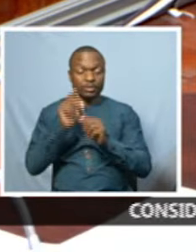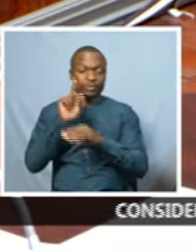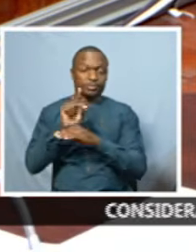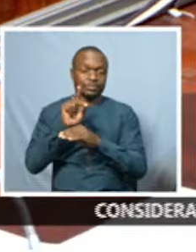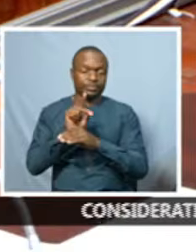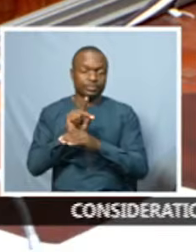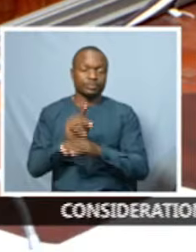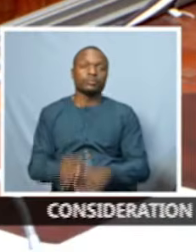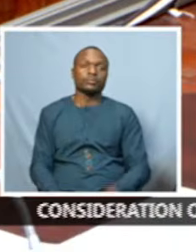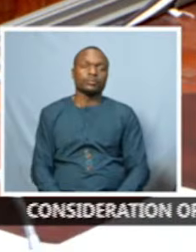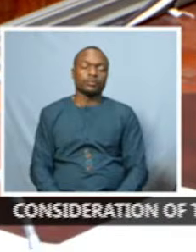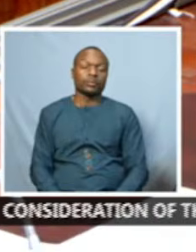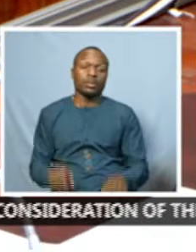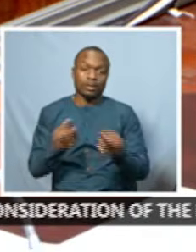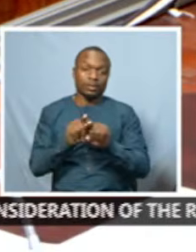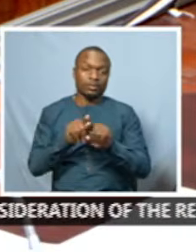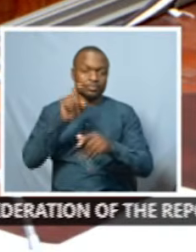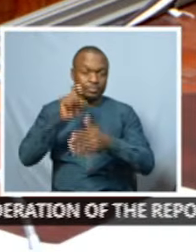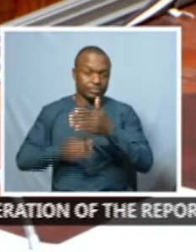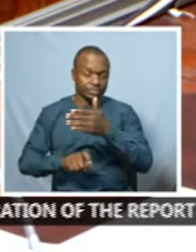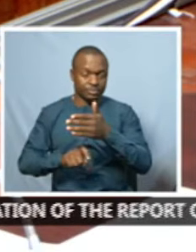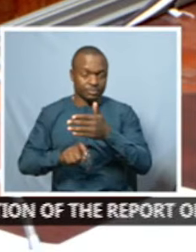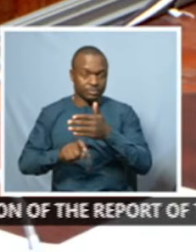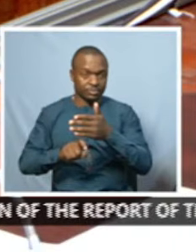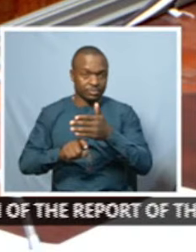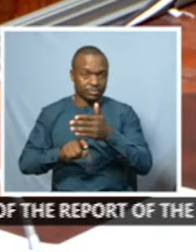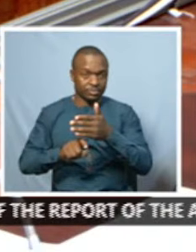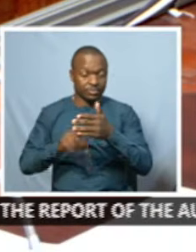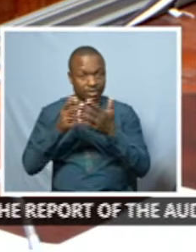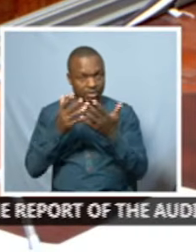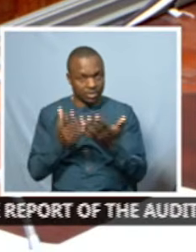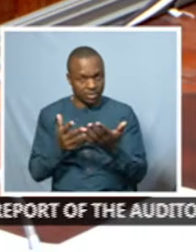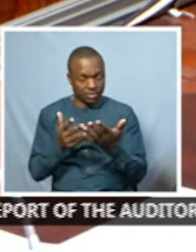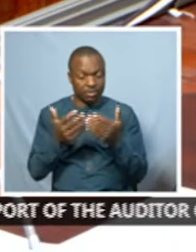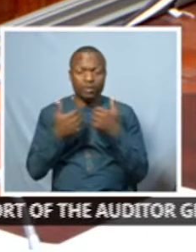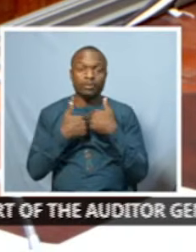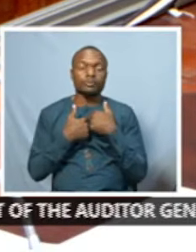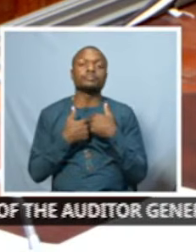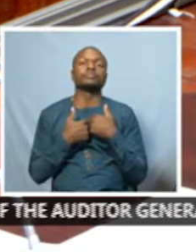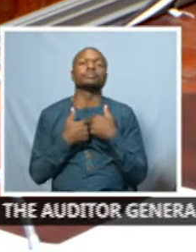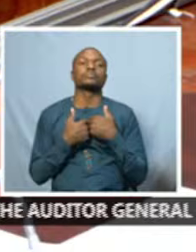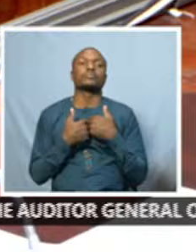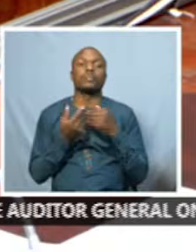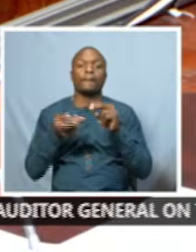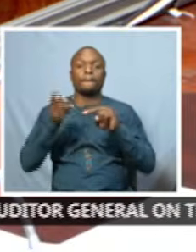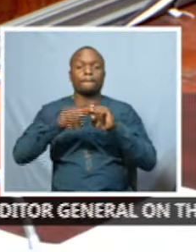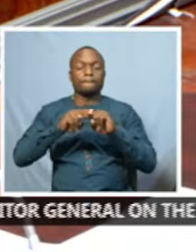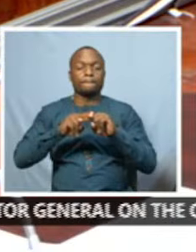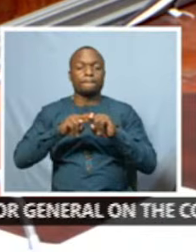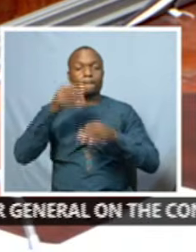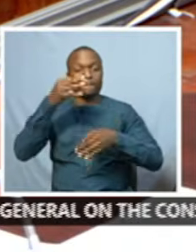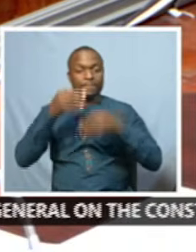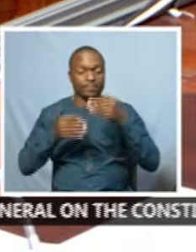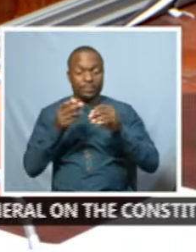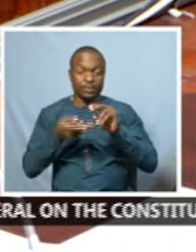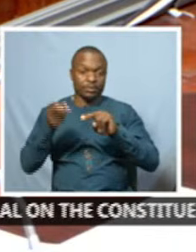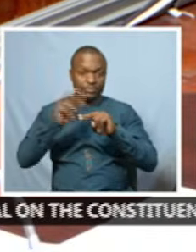project? Is it at the same cost, or it has increased? And if